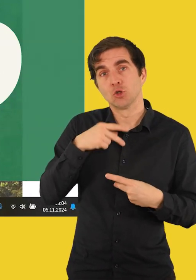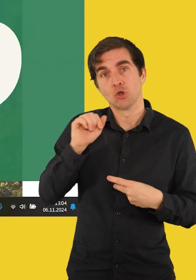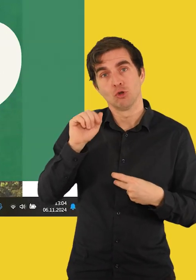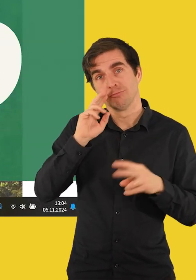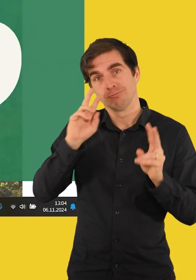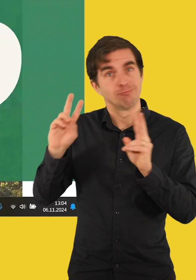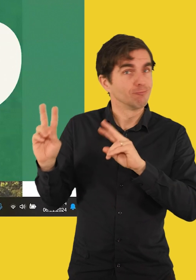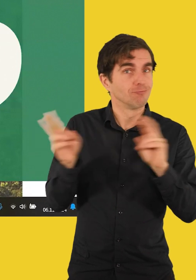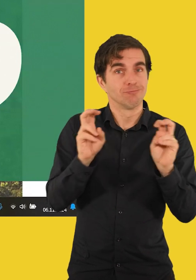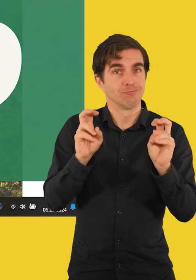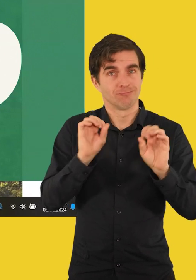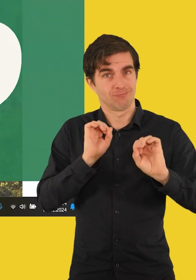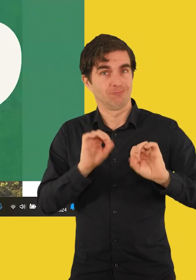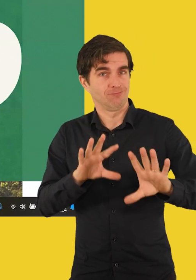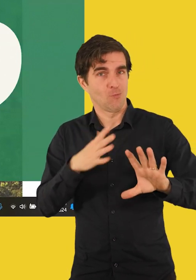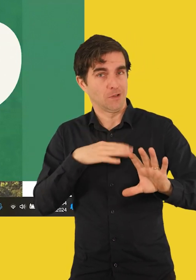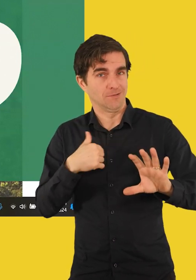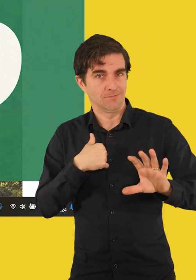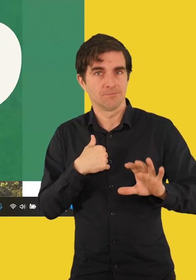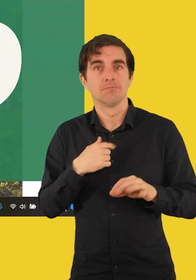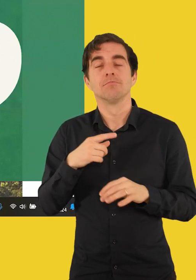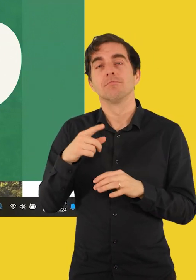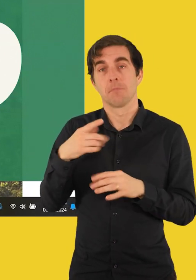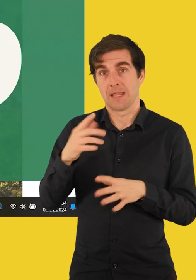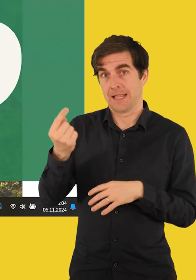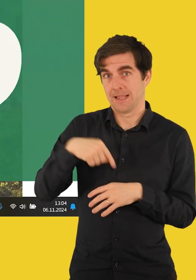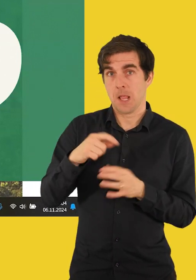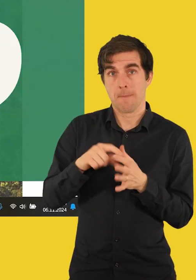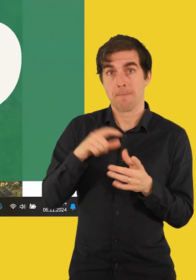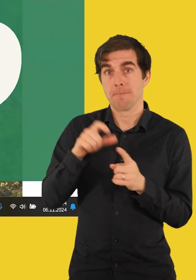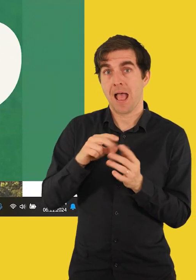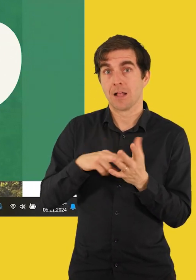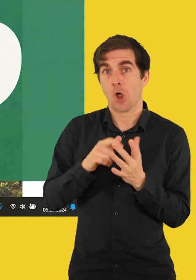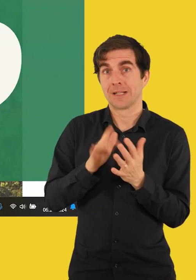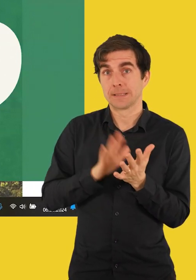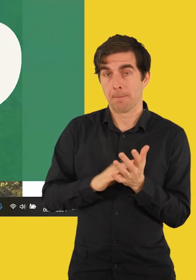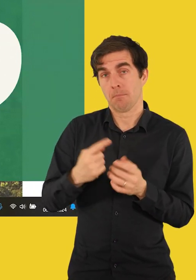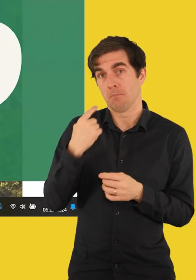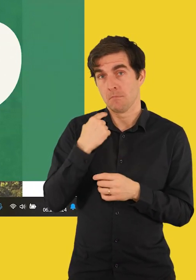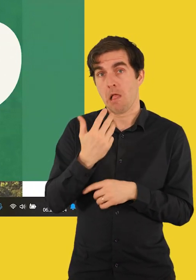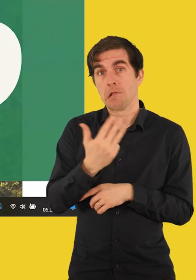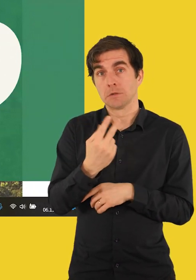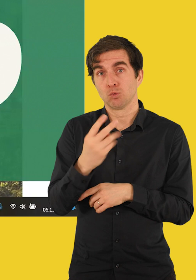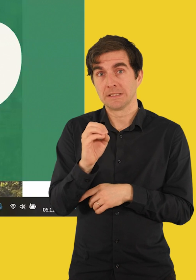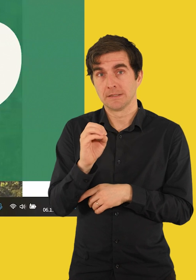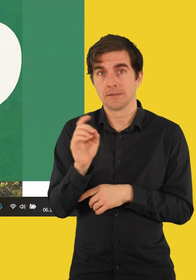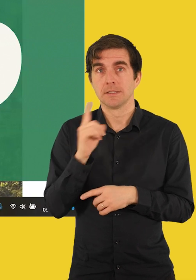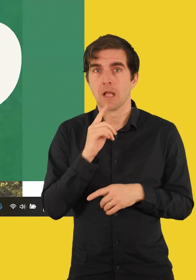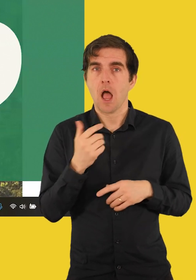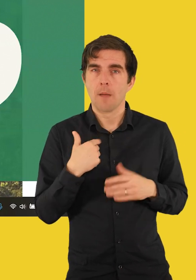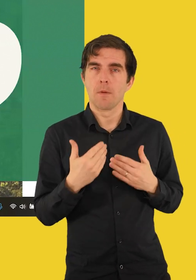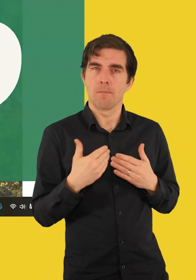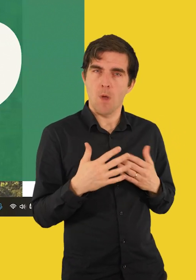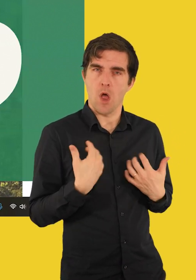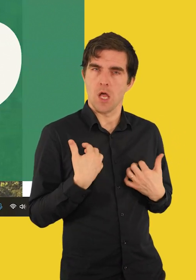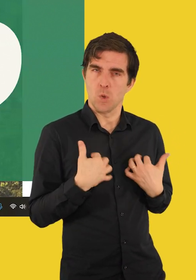with this quote of a very famous visitor who also came to Bad Nauheim in 1920, who said, "I'm